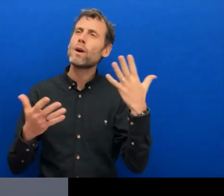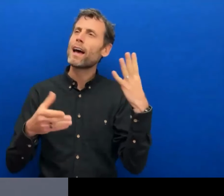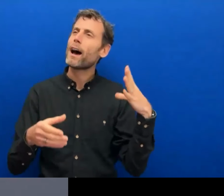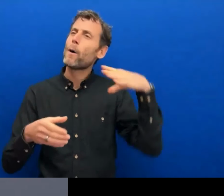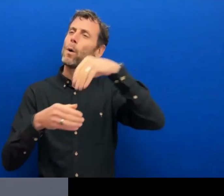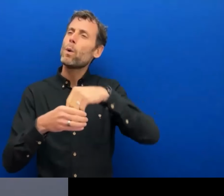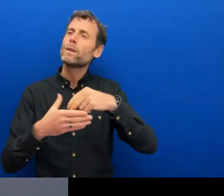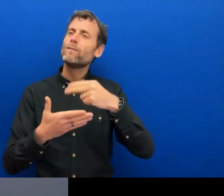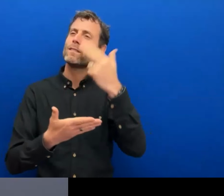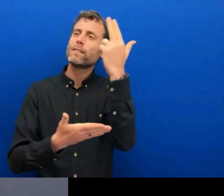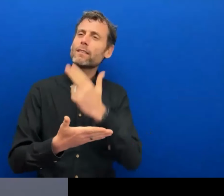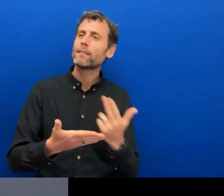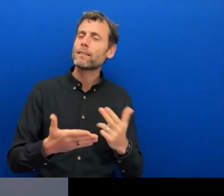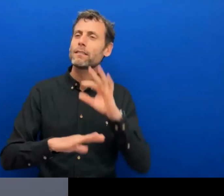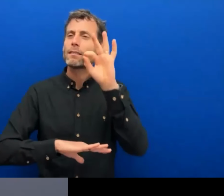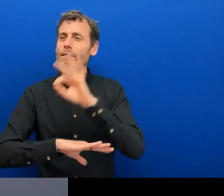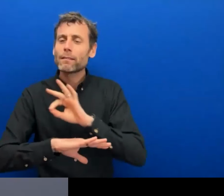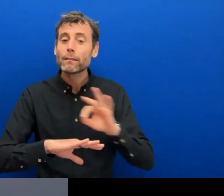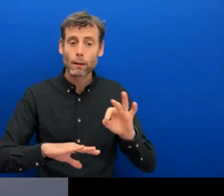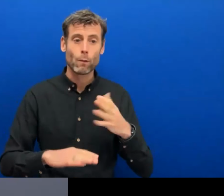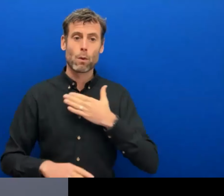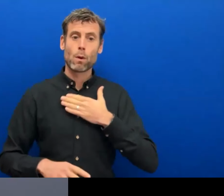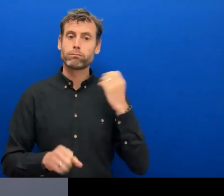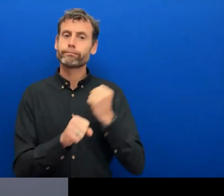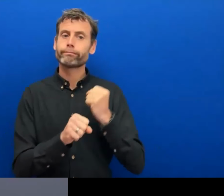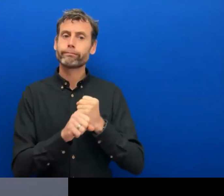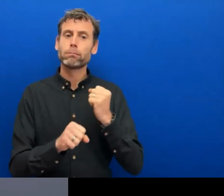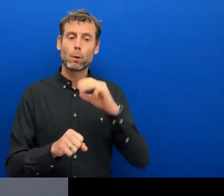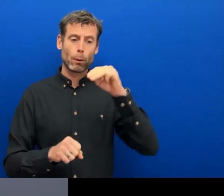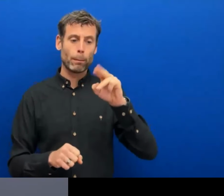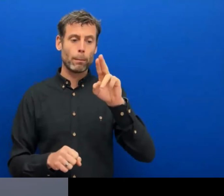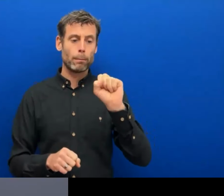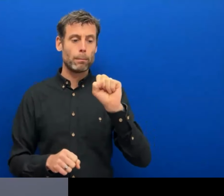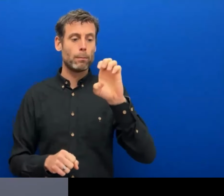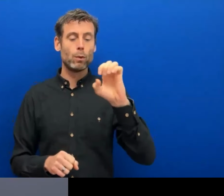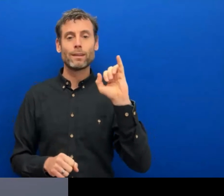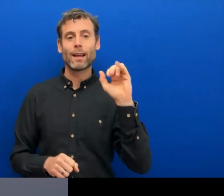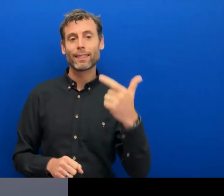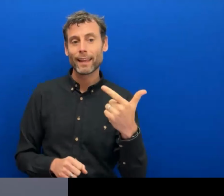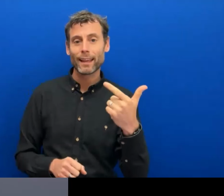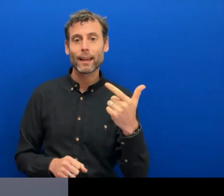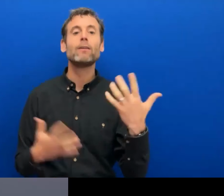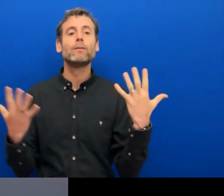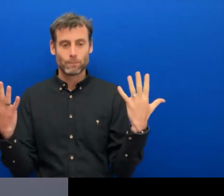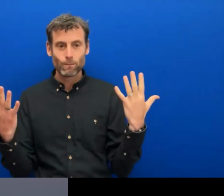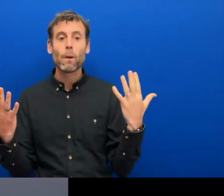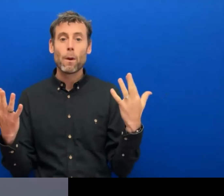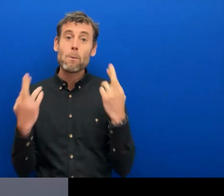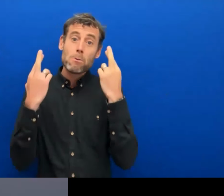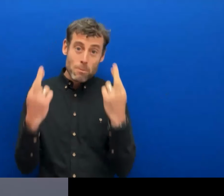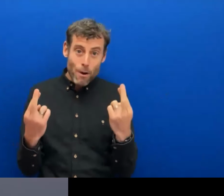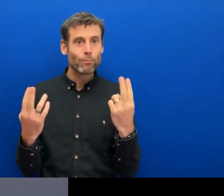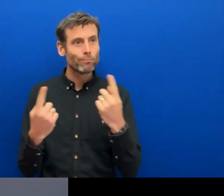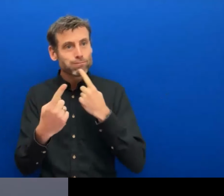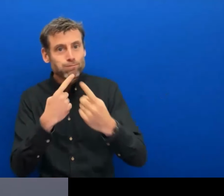IT. Hopefully, we have opportunity to talk to you again at another time and work